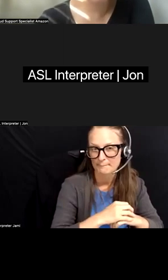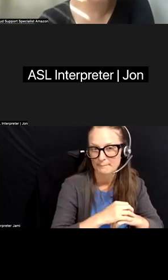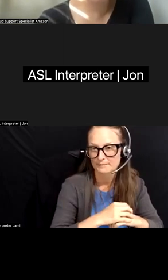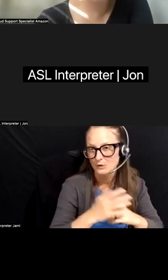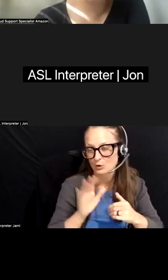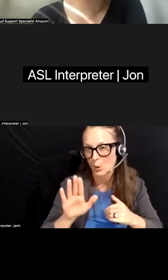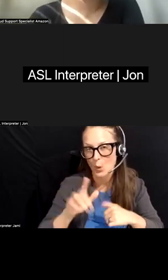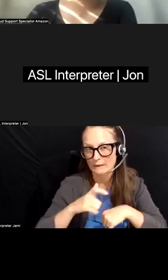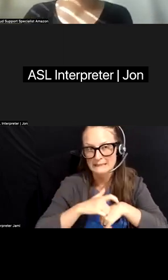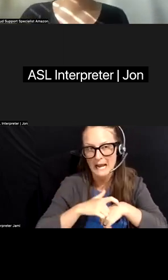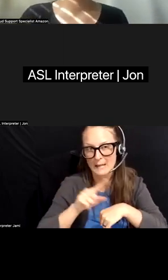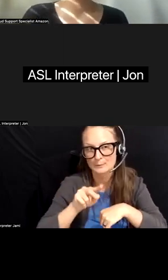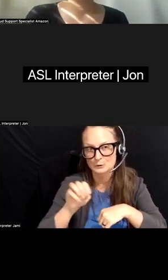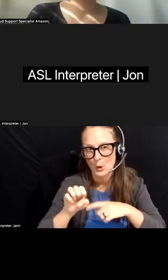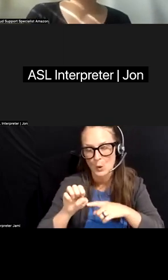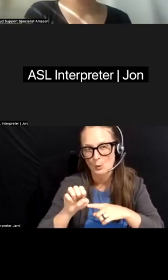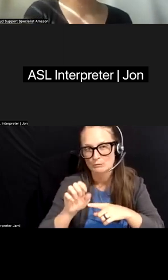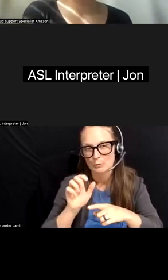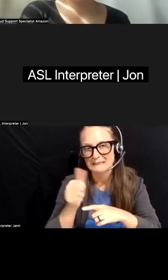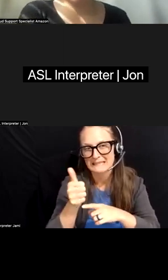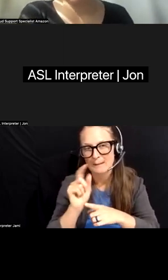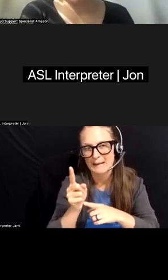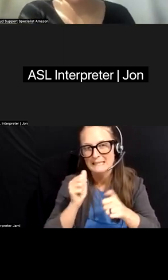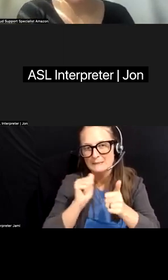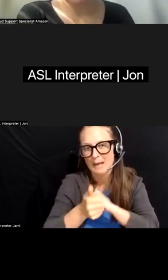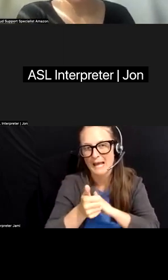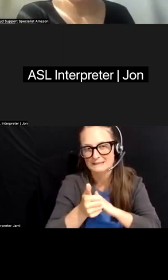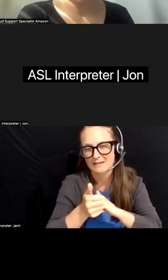in, 10 minutes past the hour, we'll see you.